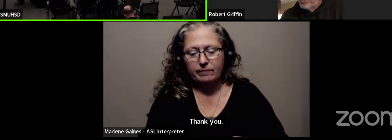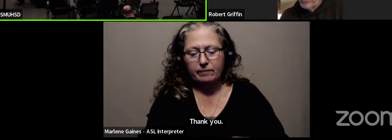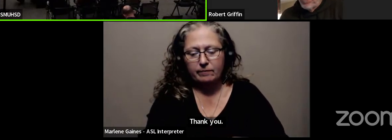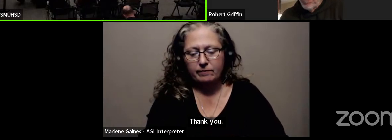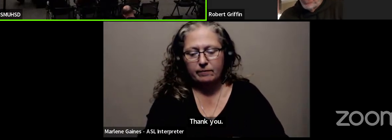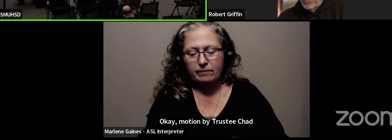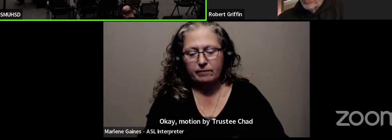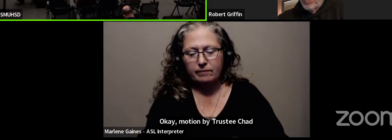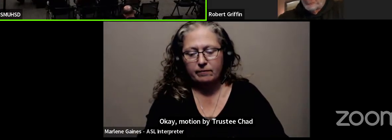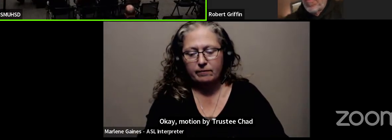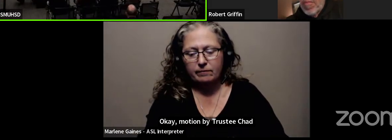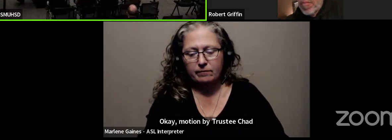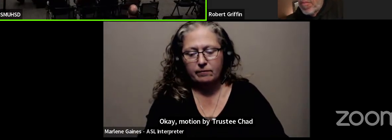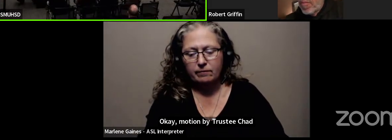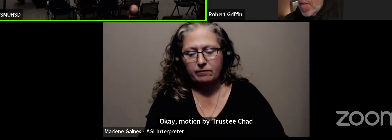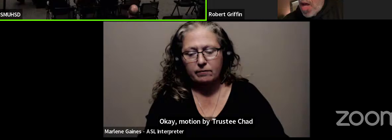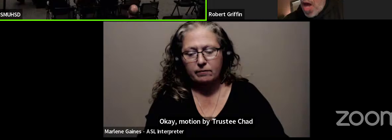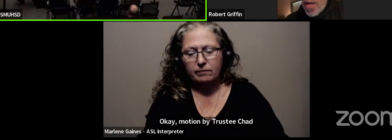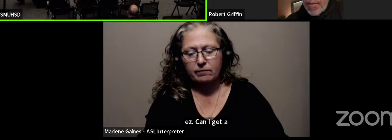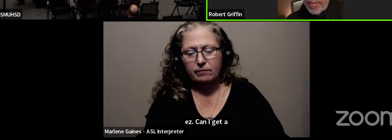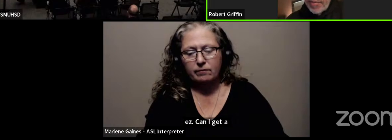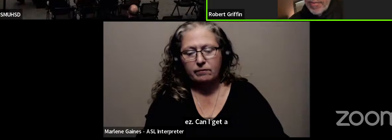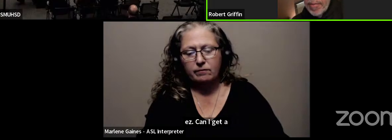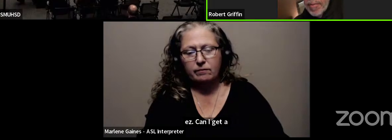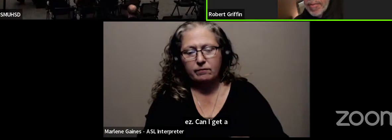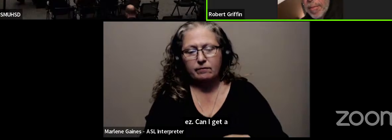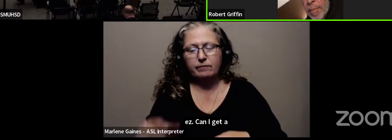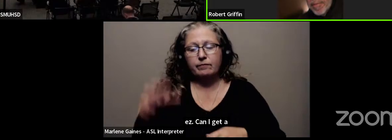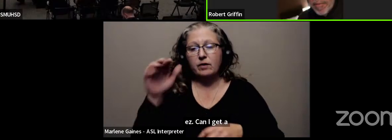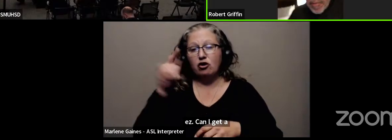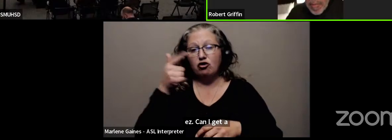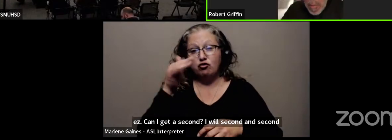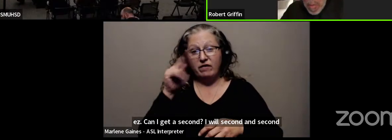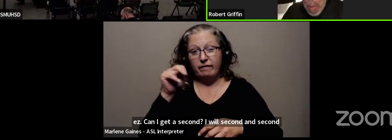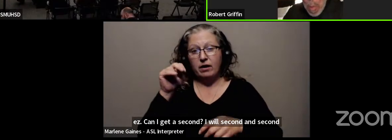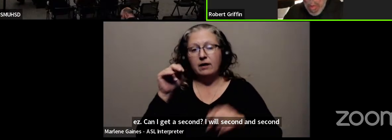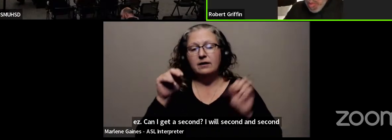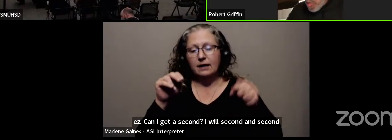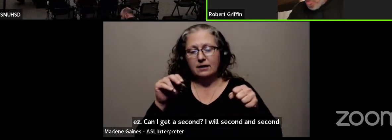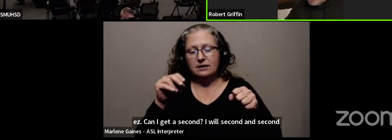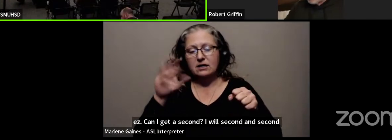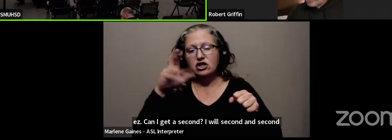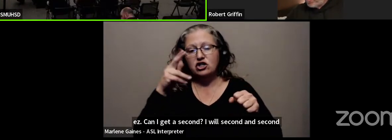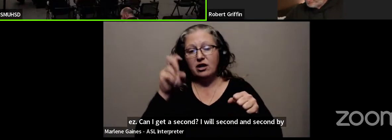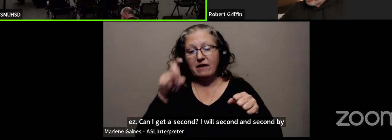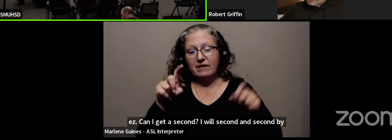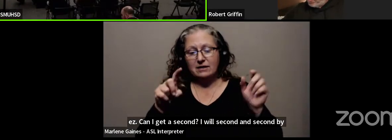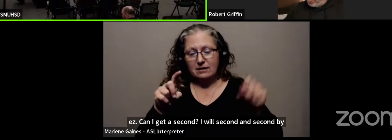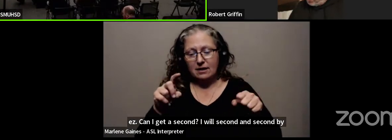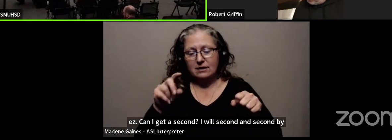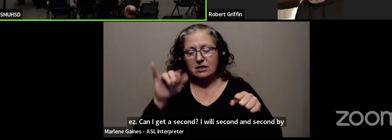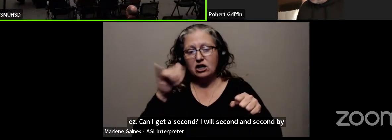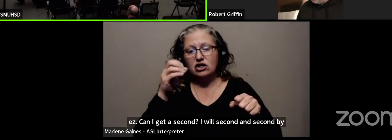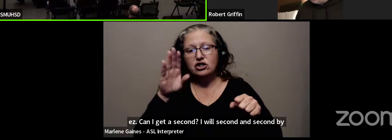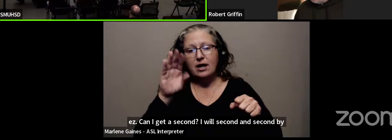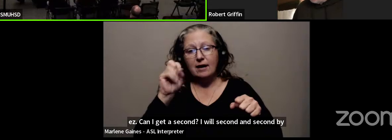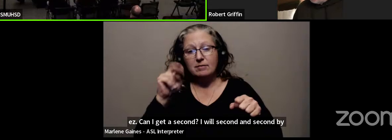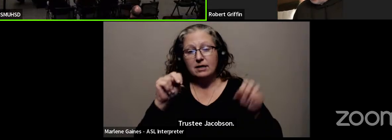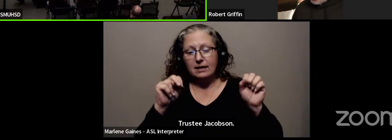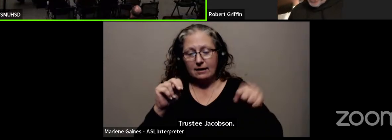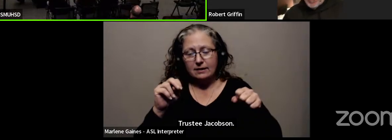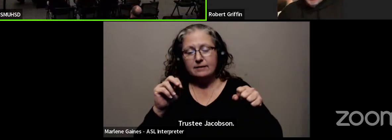Trustee Griffin, how do you vote? Aye. Trustee Chavez, how do you vote? Aye. Trustee Jacobson, how do you vote?